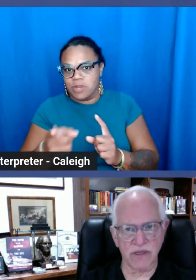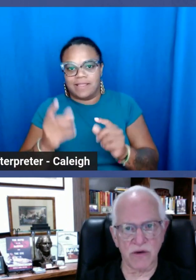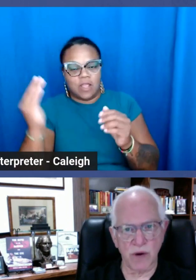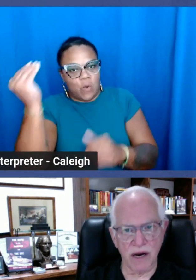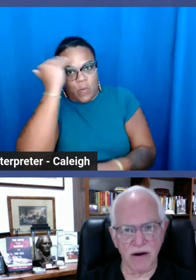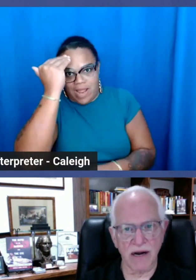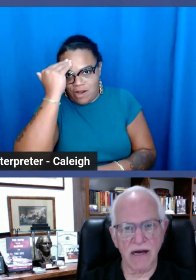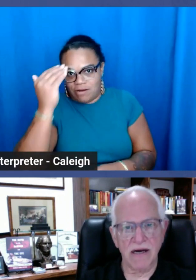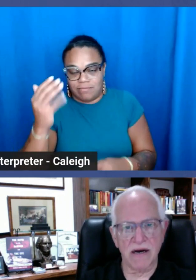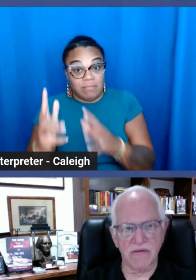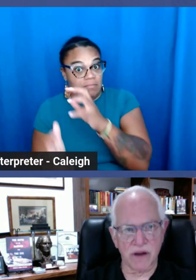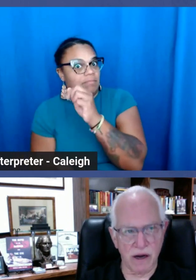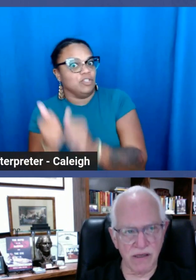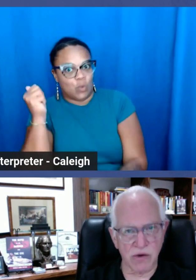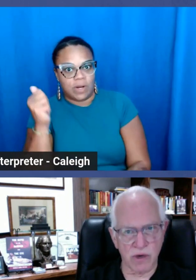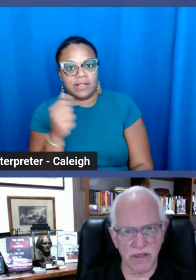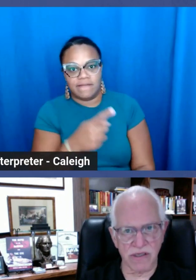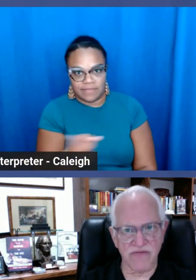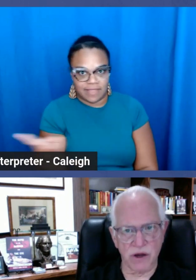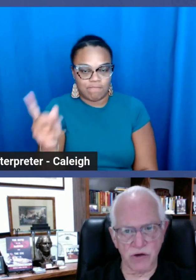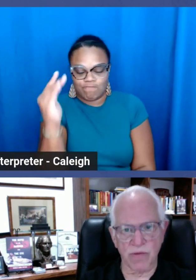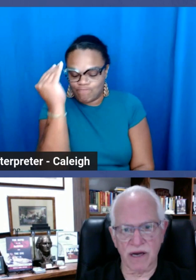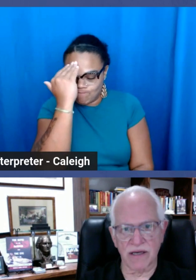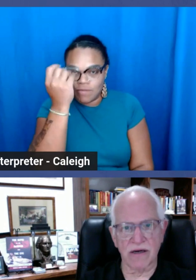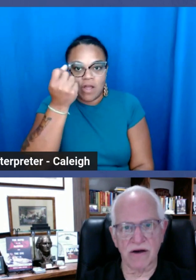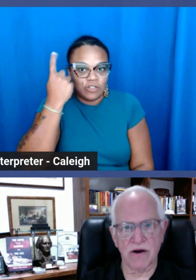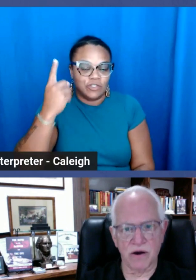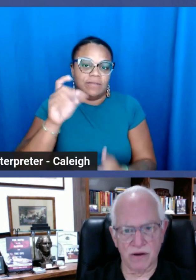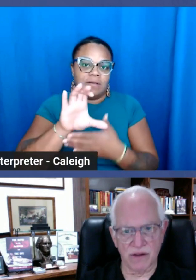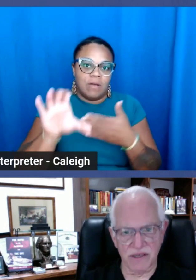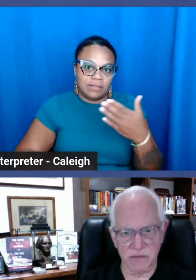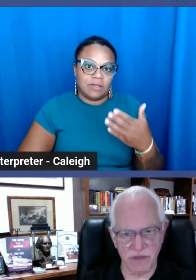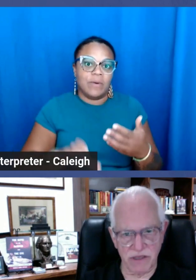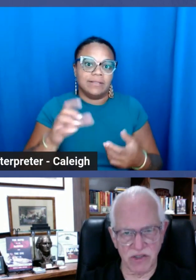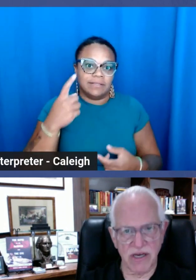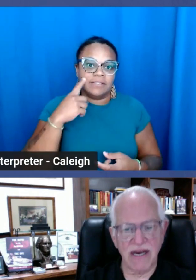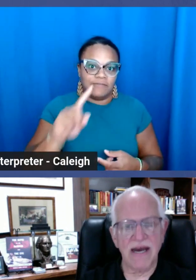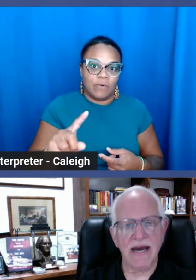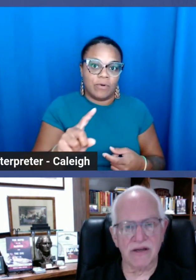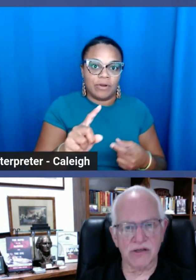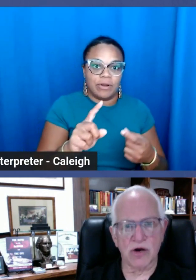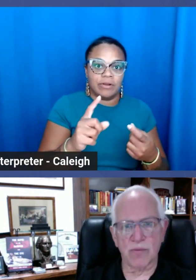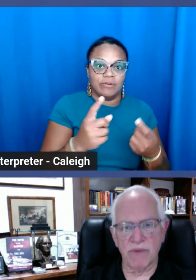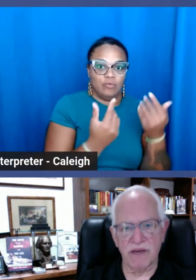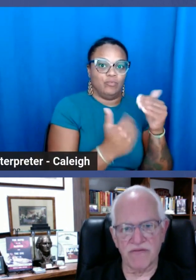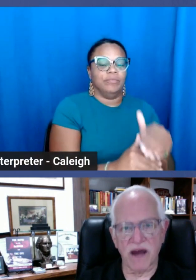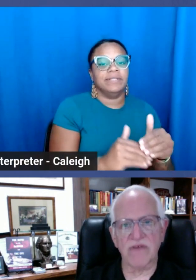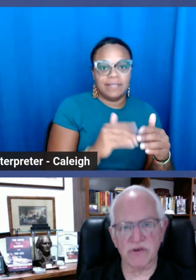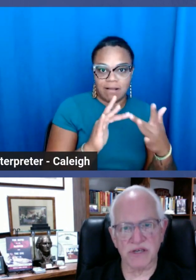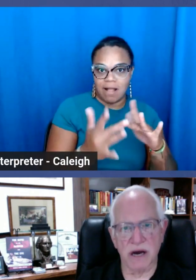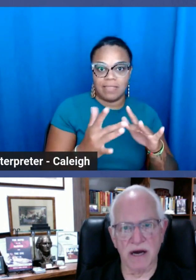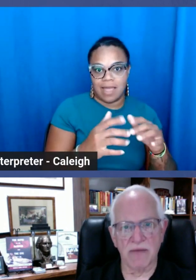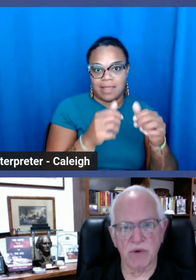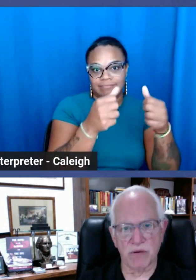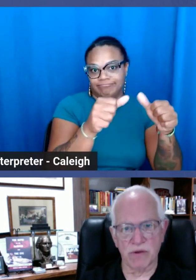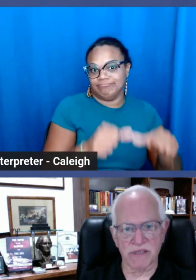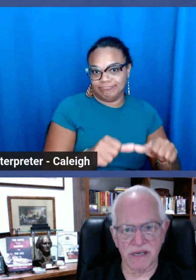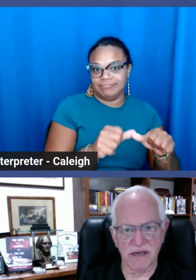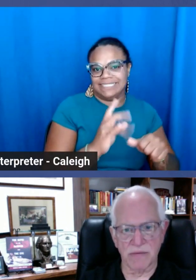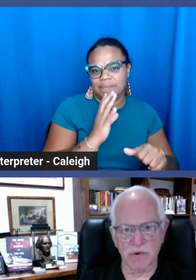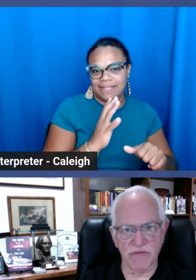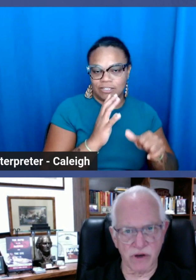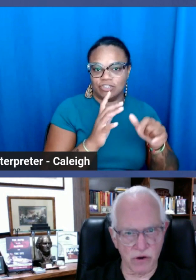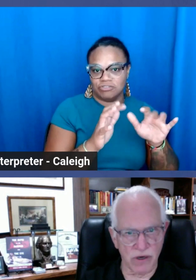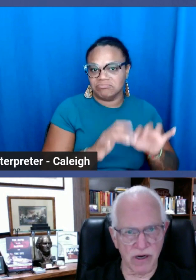was really aware of the consequences of undermining online speech. And so in 5 years' time, we will